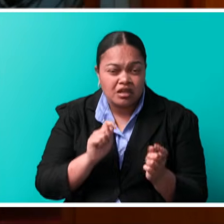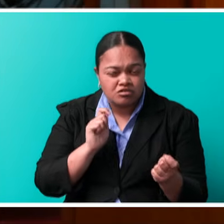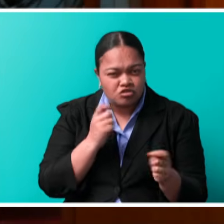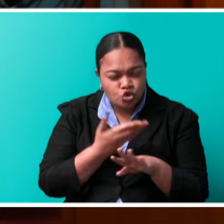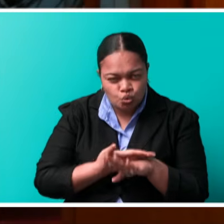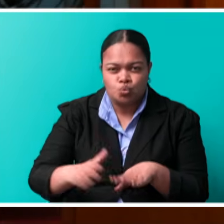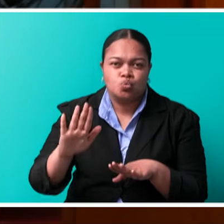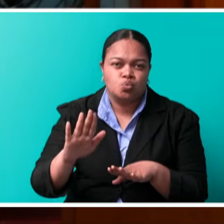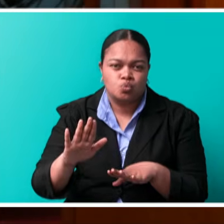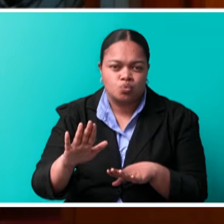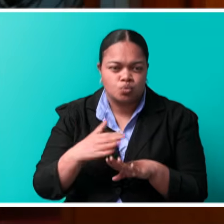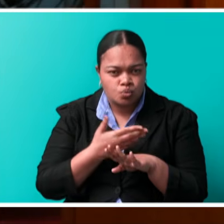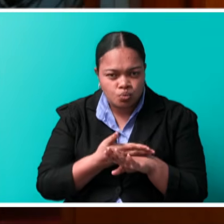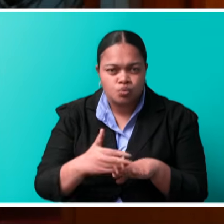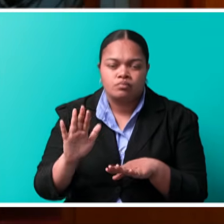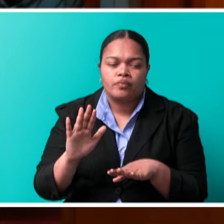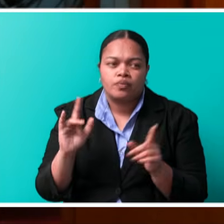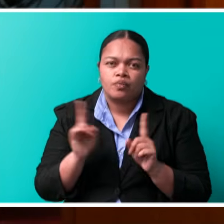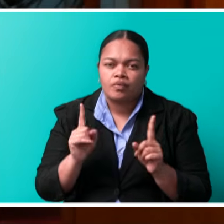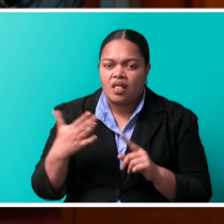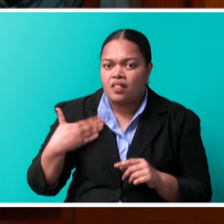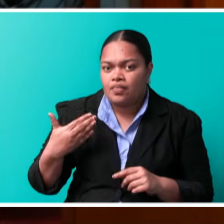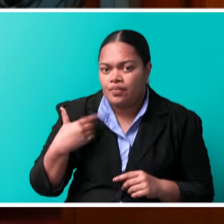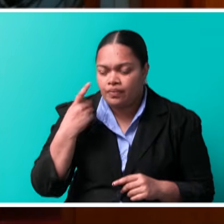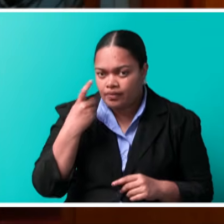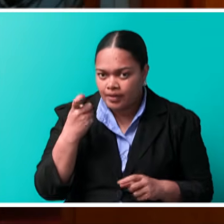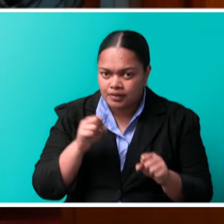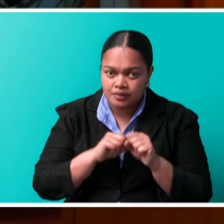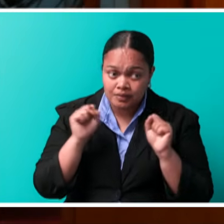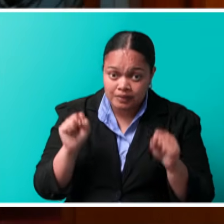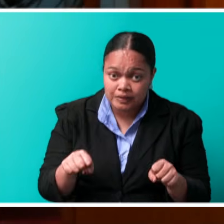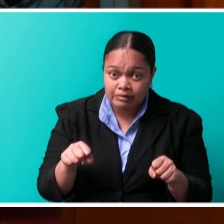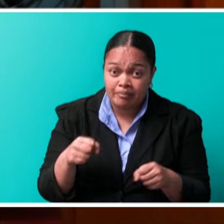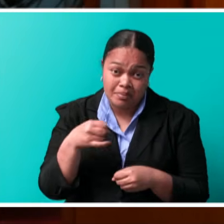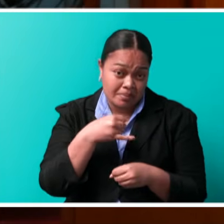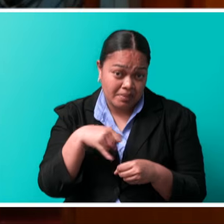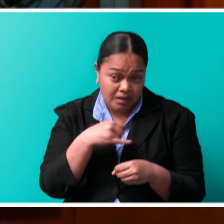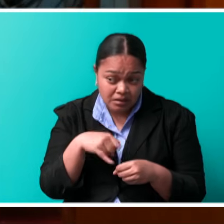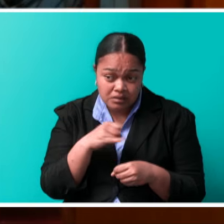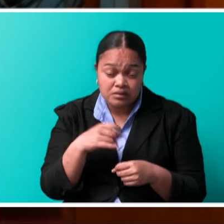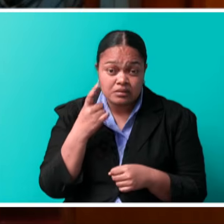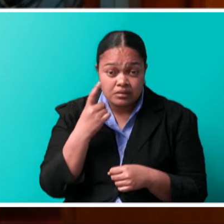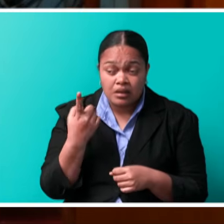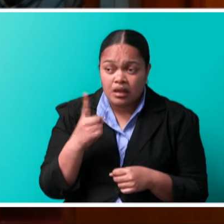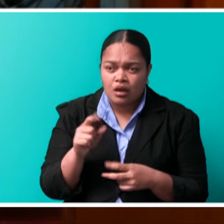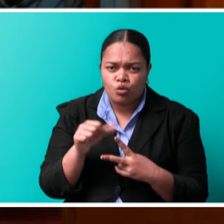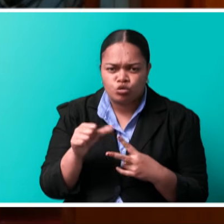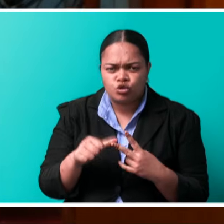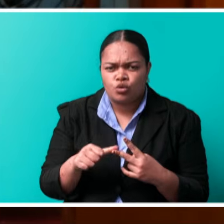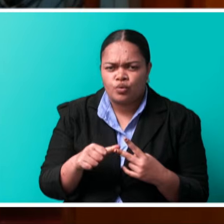investment in Fiji's healthcare system, specialist medical capability, and human capital